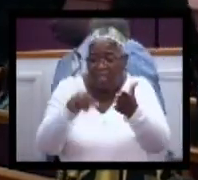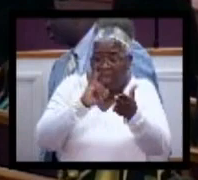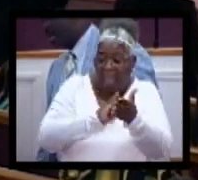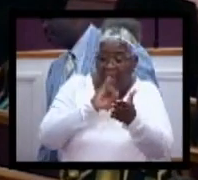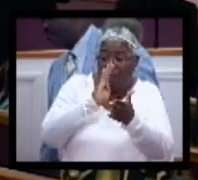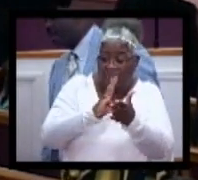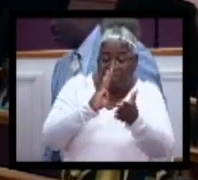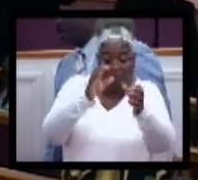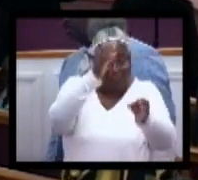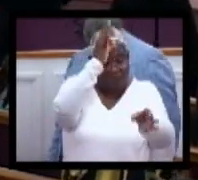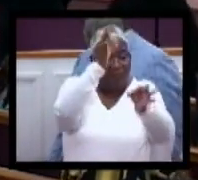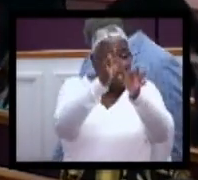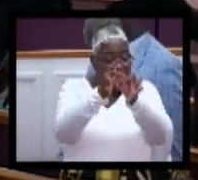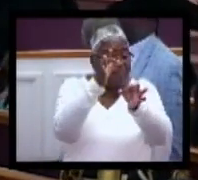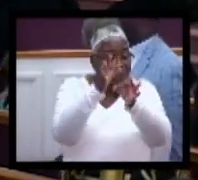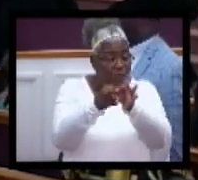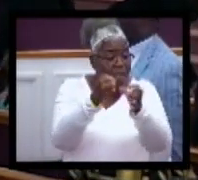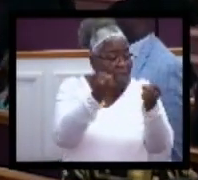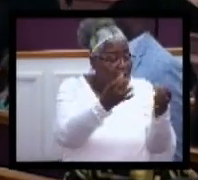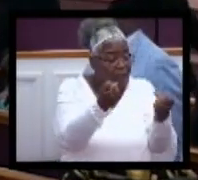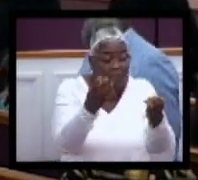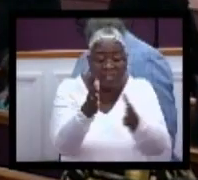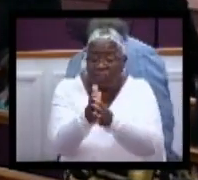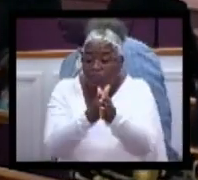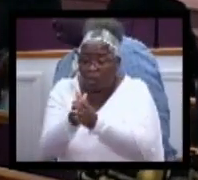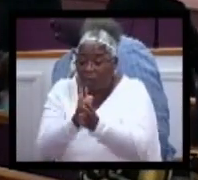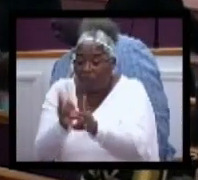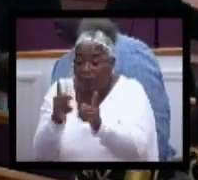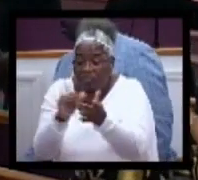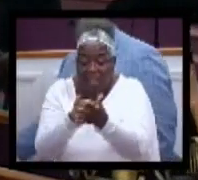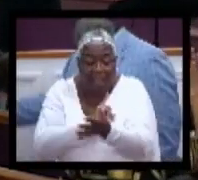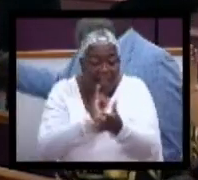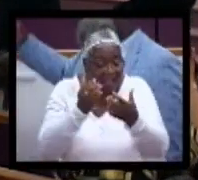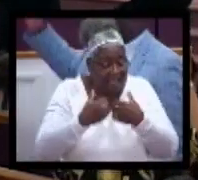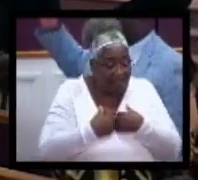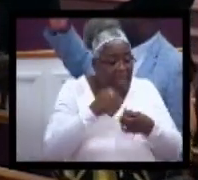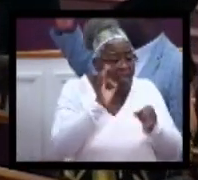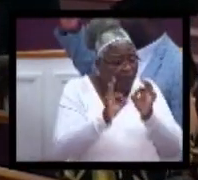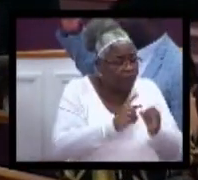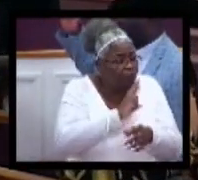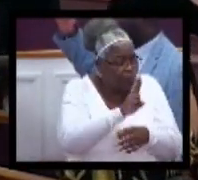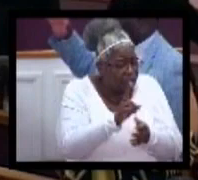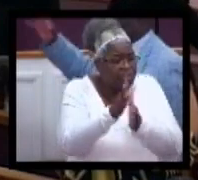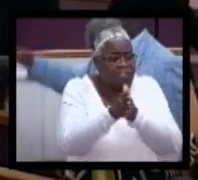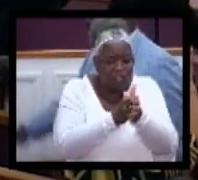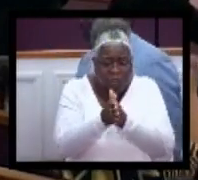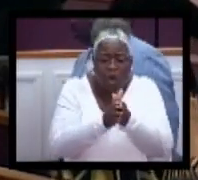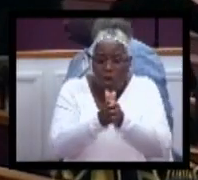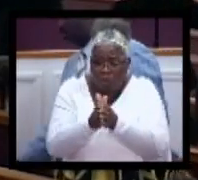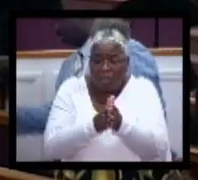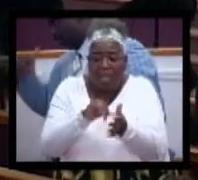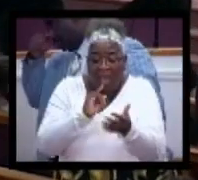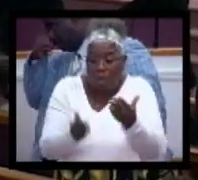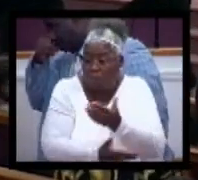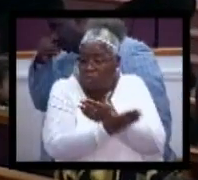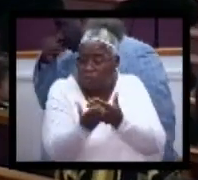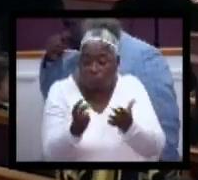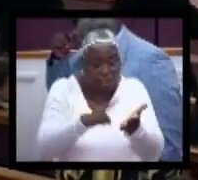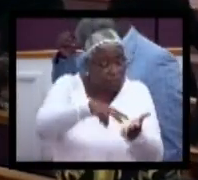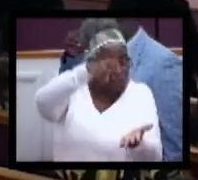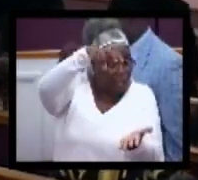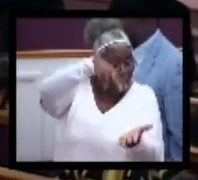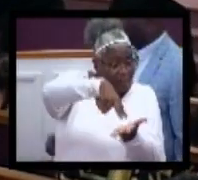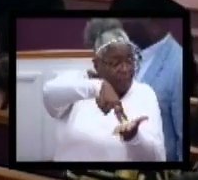be faithful. How many determined folks do I have? If you're really determined, I want you to jump to